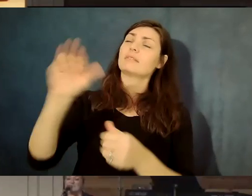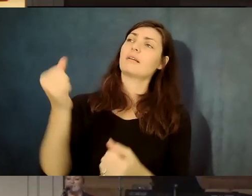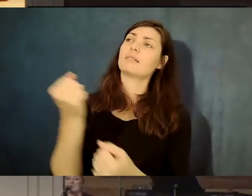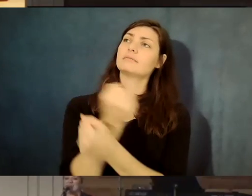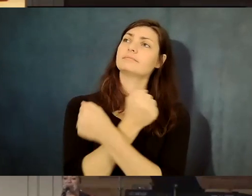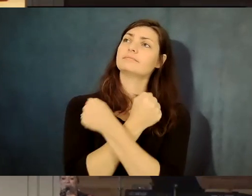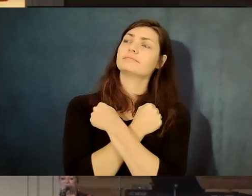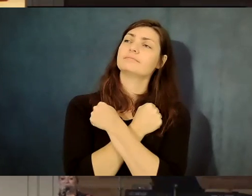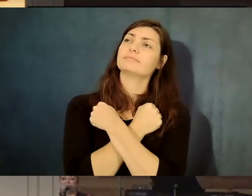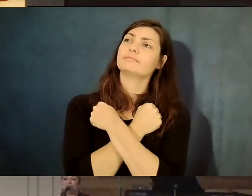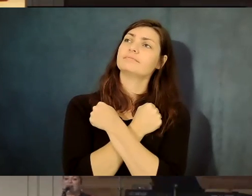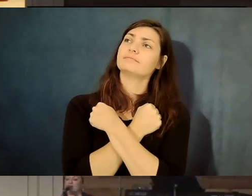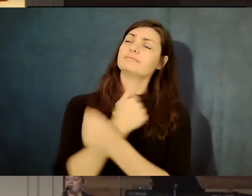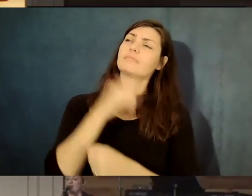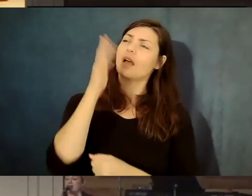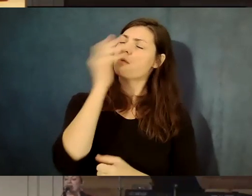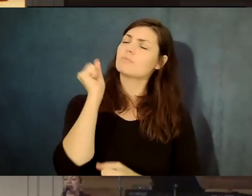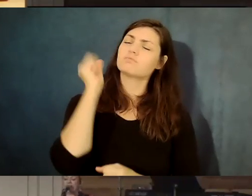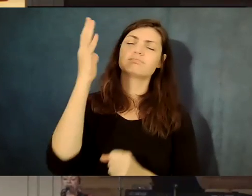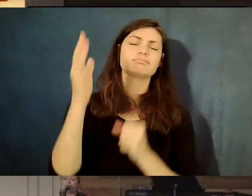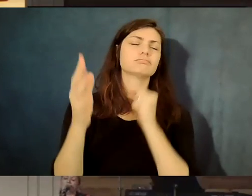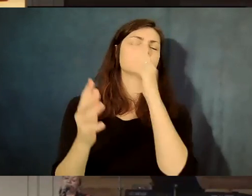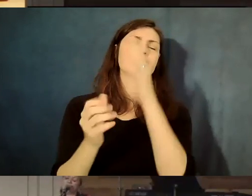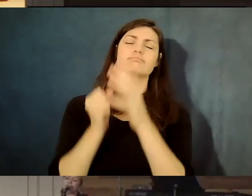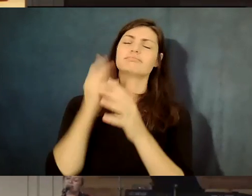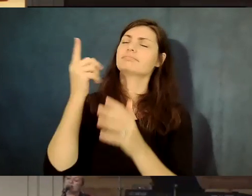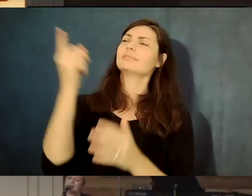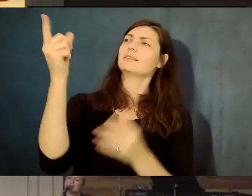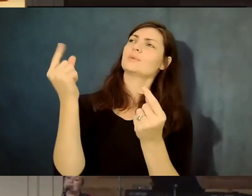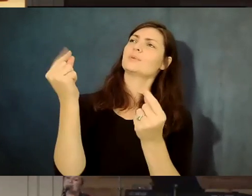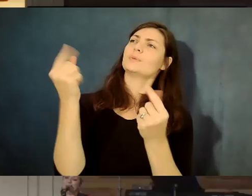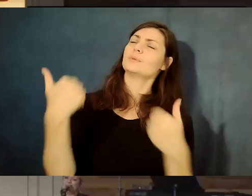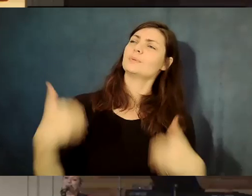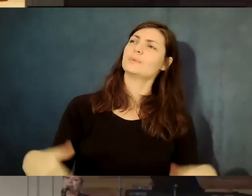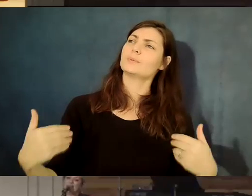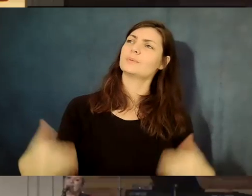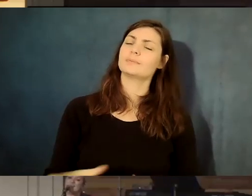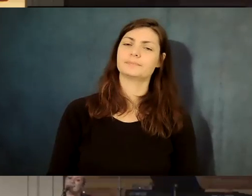His love. I will shout of what He's doing.